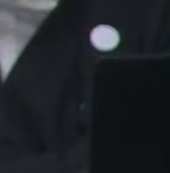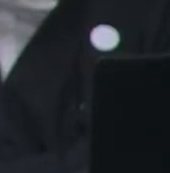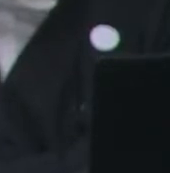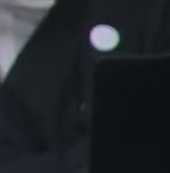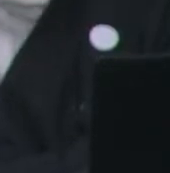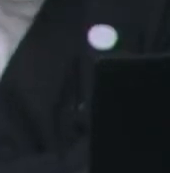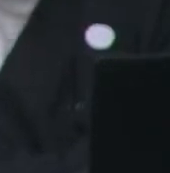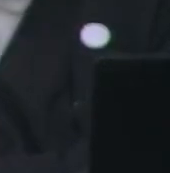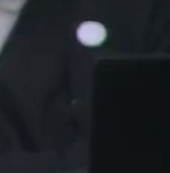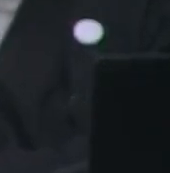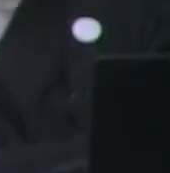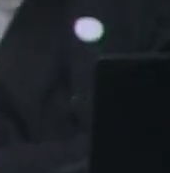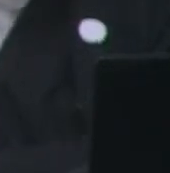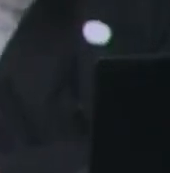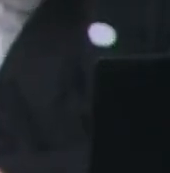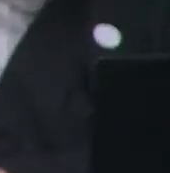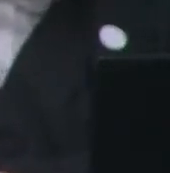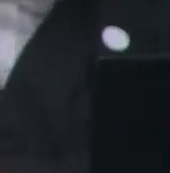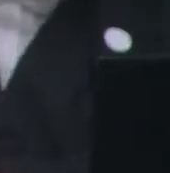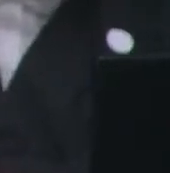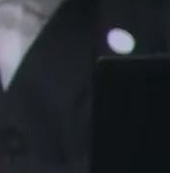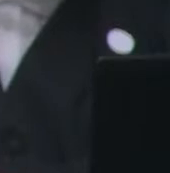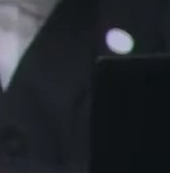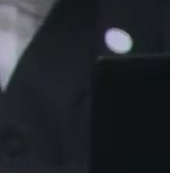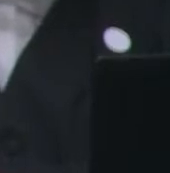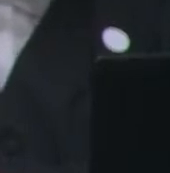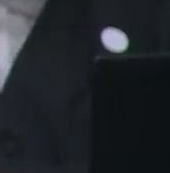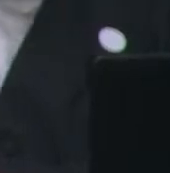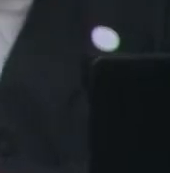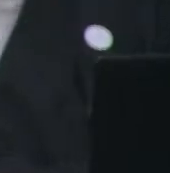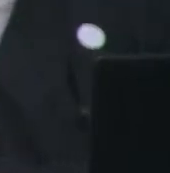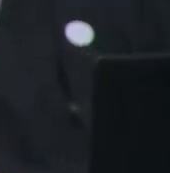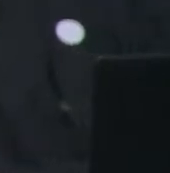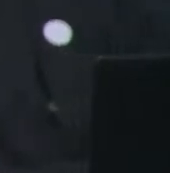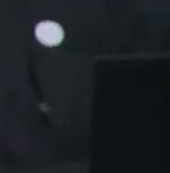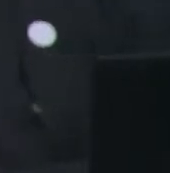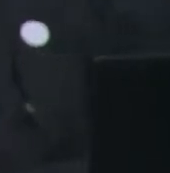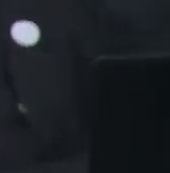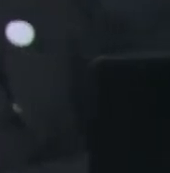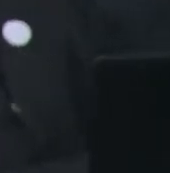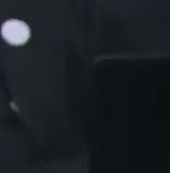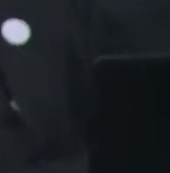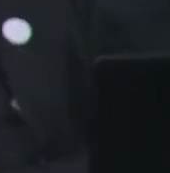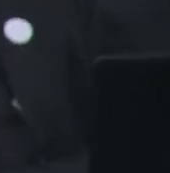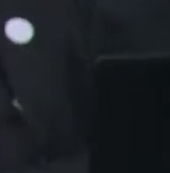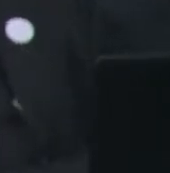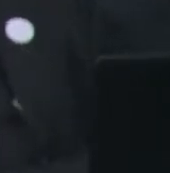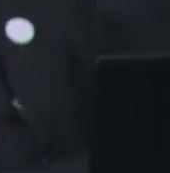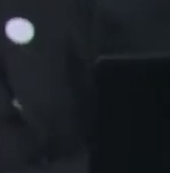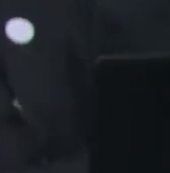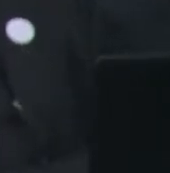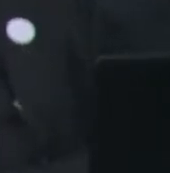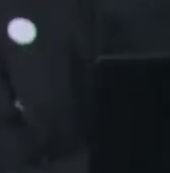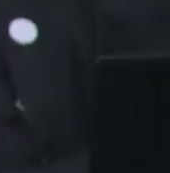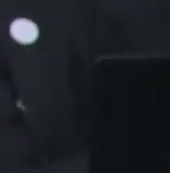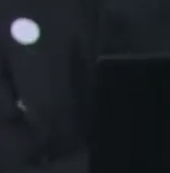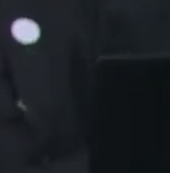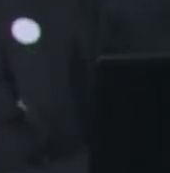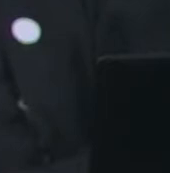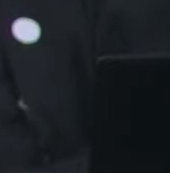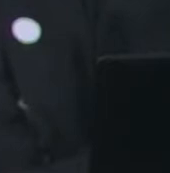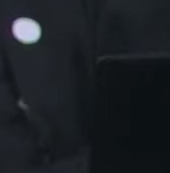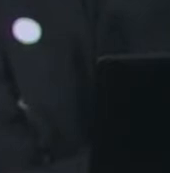up to look into state-owned enterprises, but now we are honing into exactly what needs to be